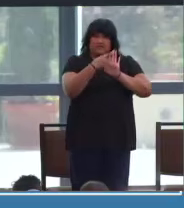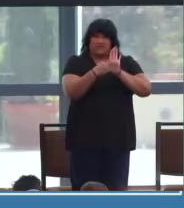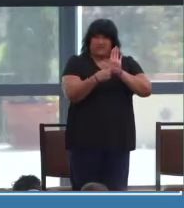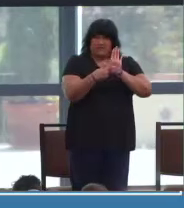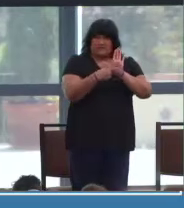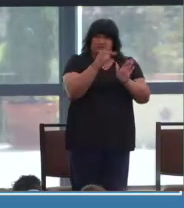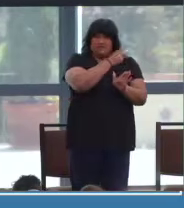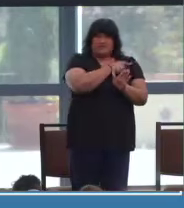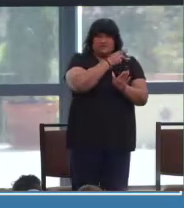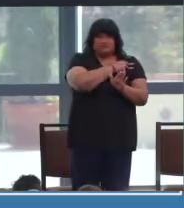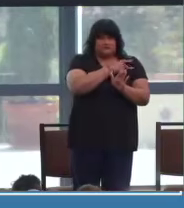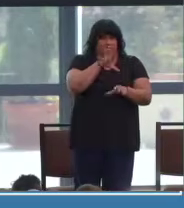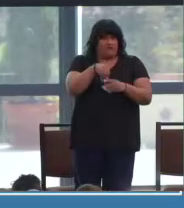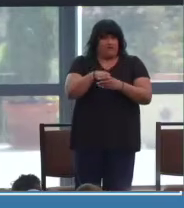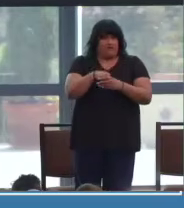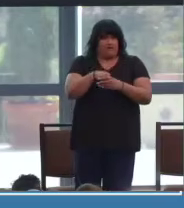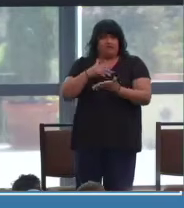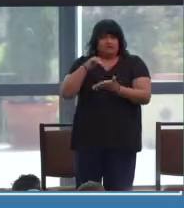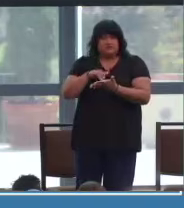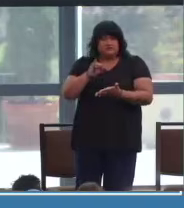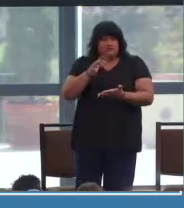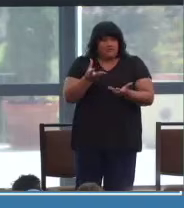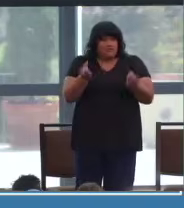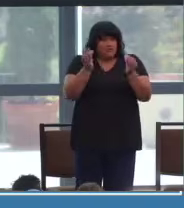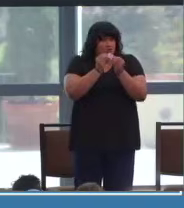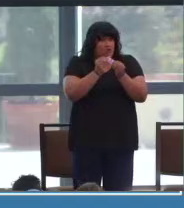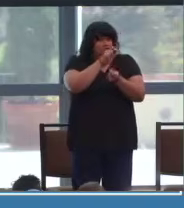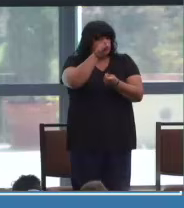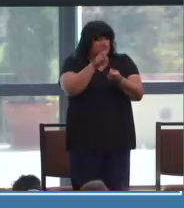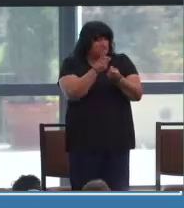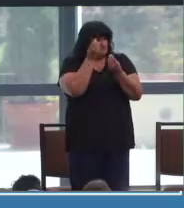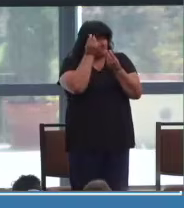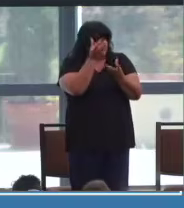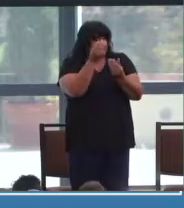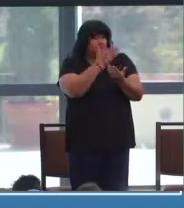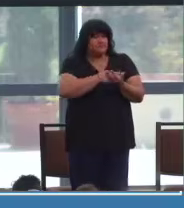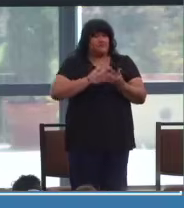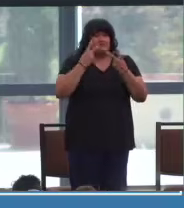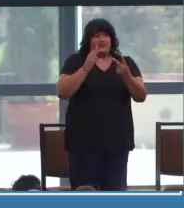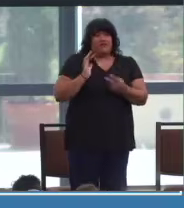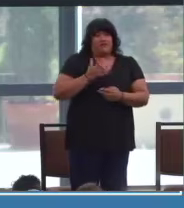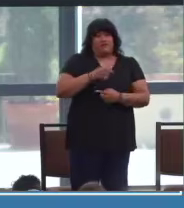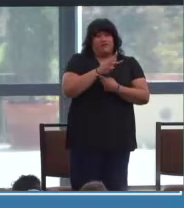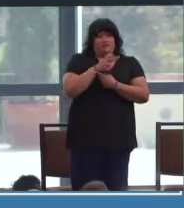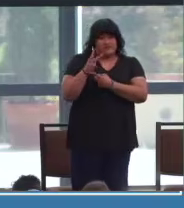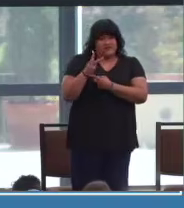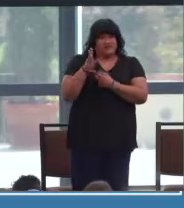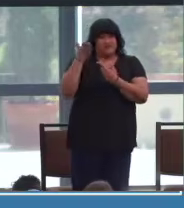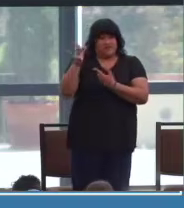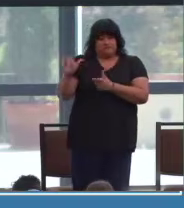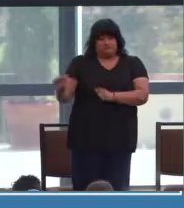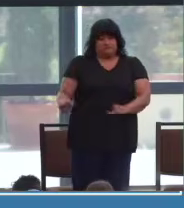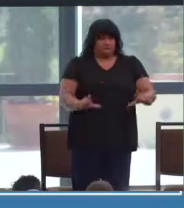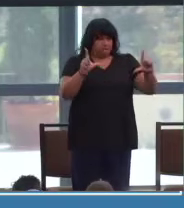be enrolled in our study. If you'd like any more detailed information, please visit our website to look at